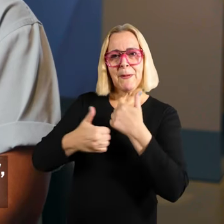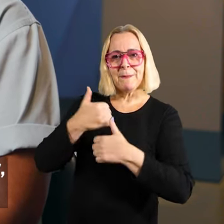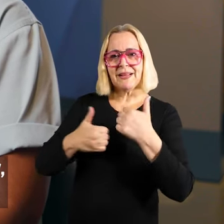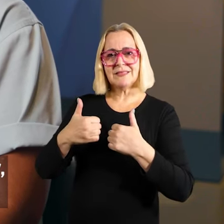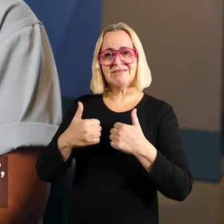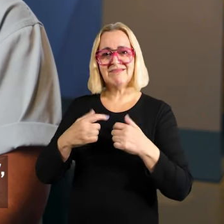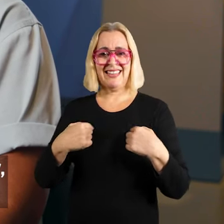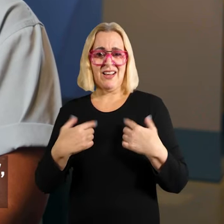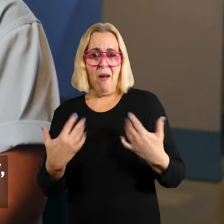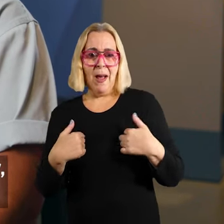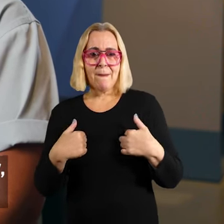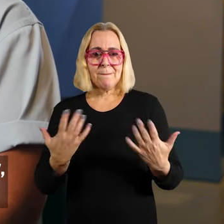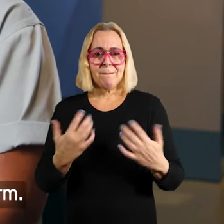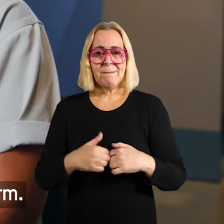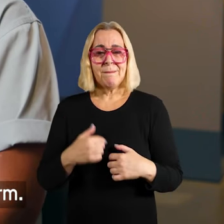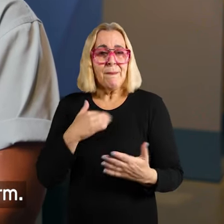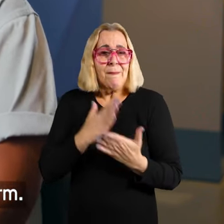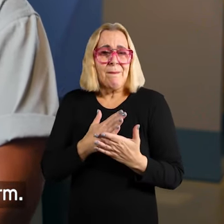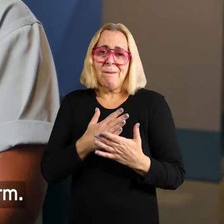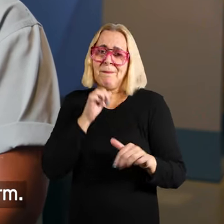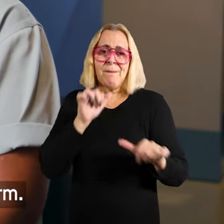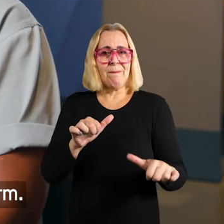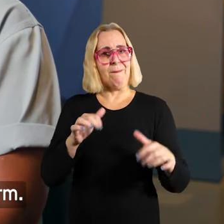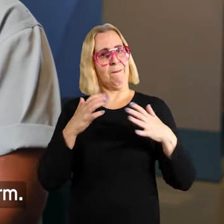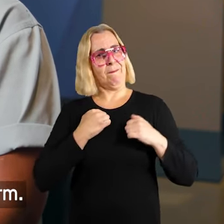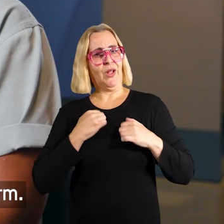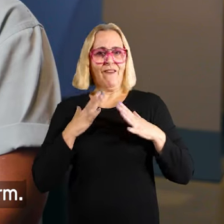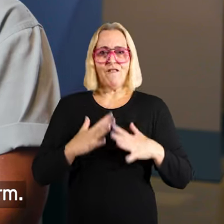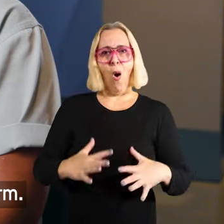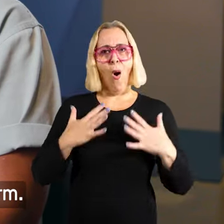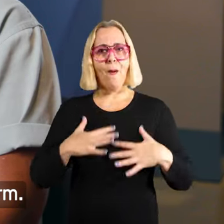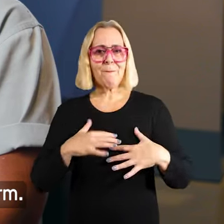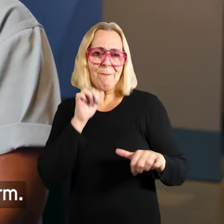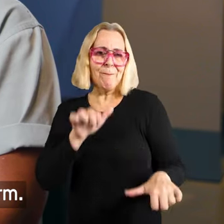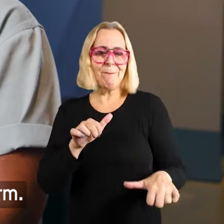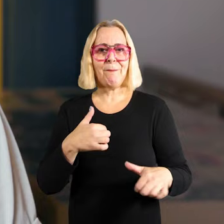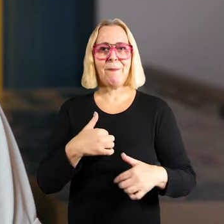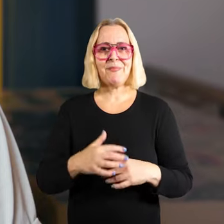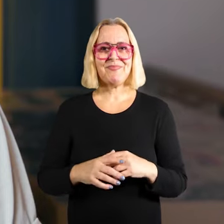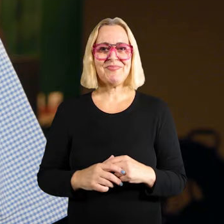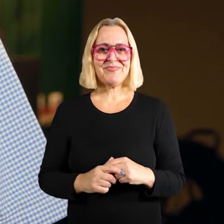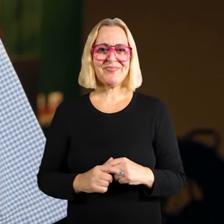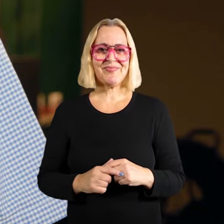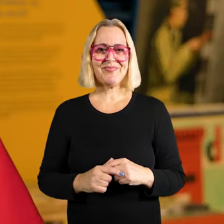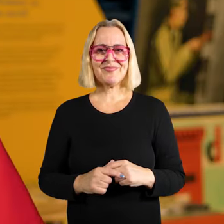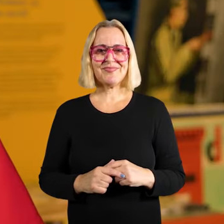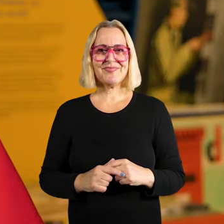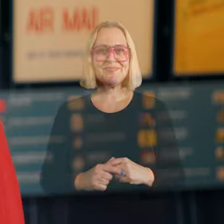your compliment." And this is how I'm. I really love to wear my uniform.